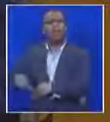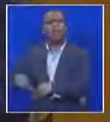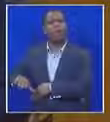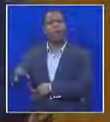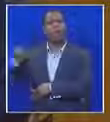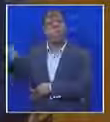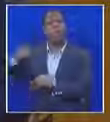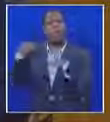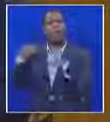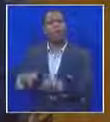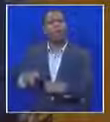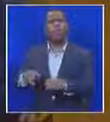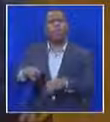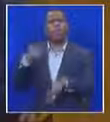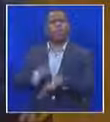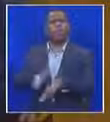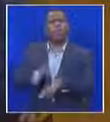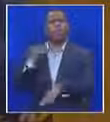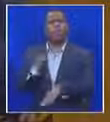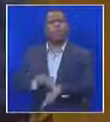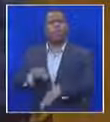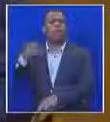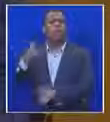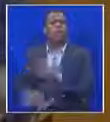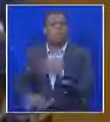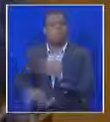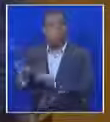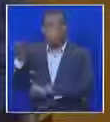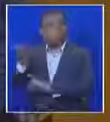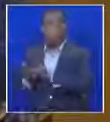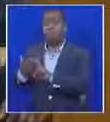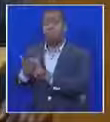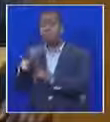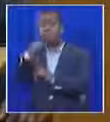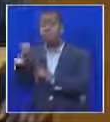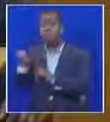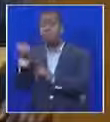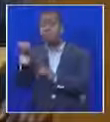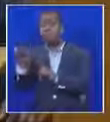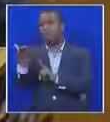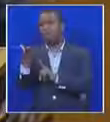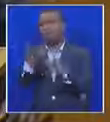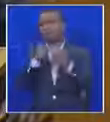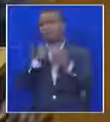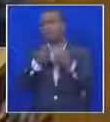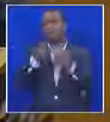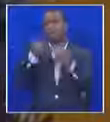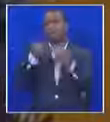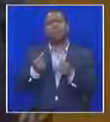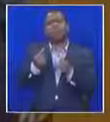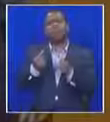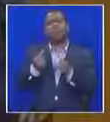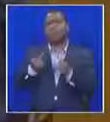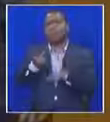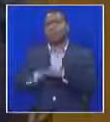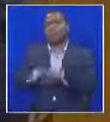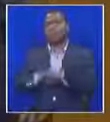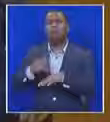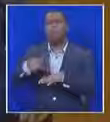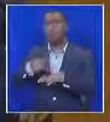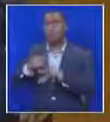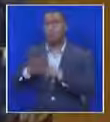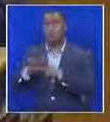absolute disaster. Mr. President, her name was not even submitted by Treasury when it in fact was submitted for board